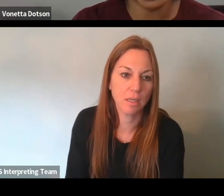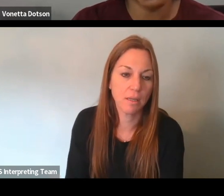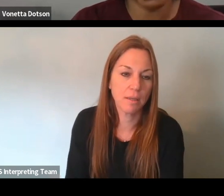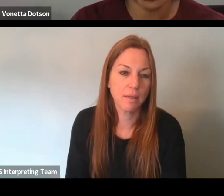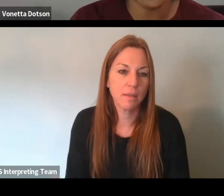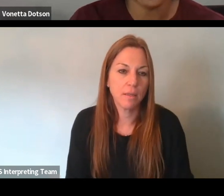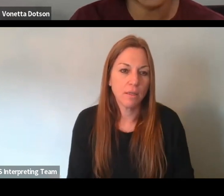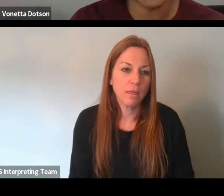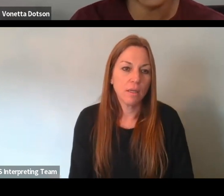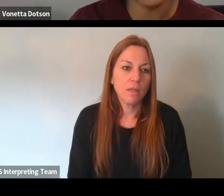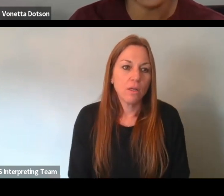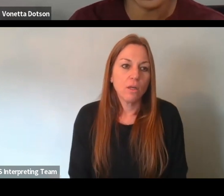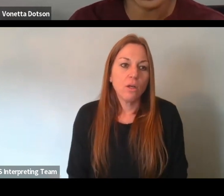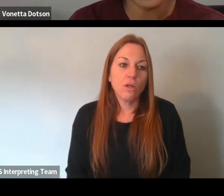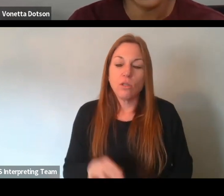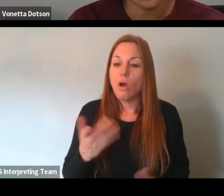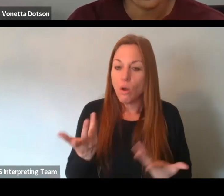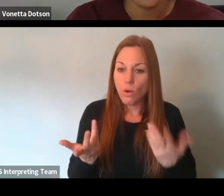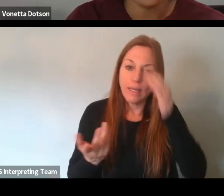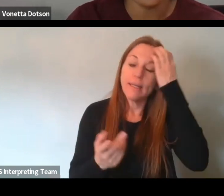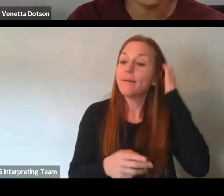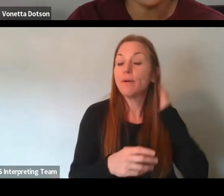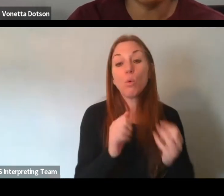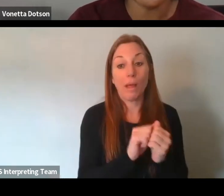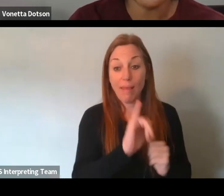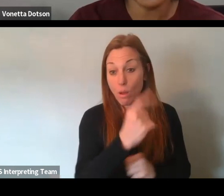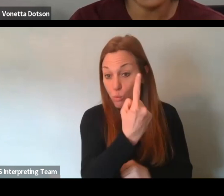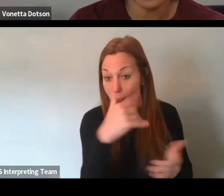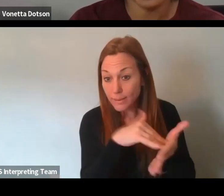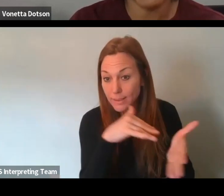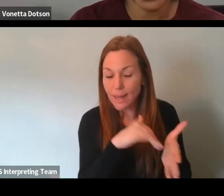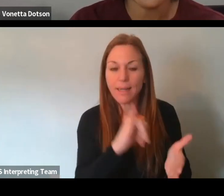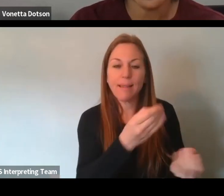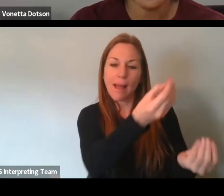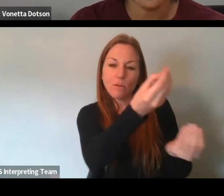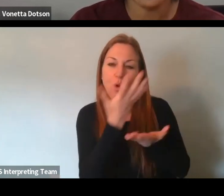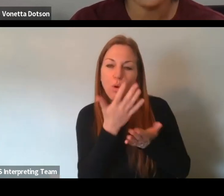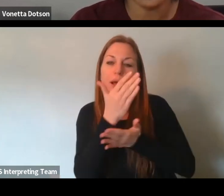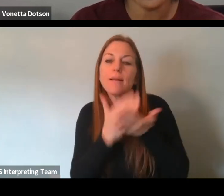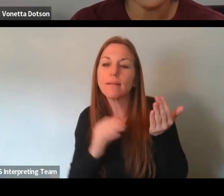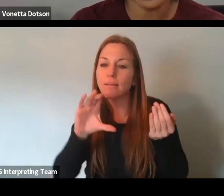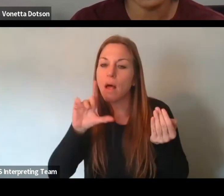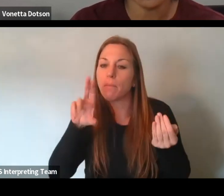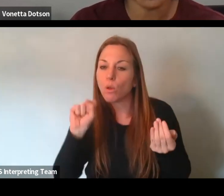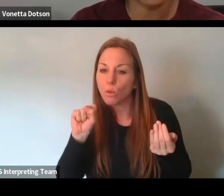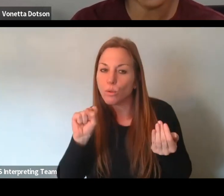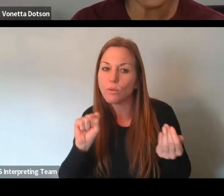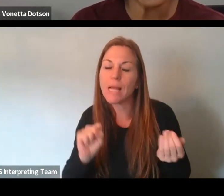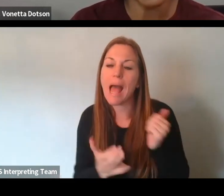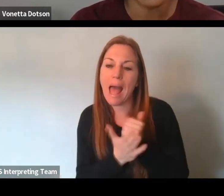that at least gave us some clues for kind of where to go with this research next. She did find that